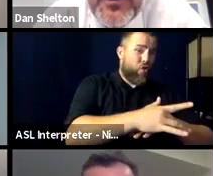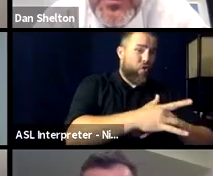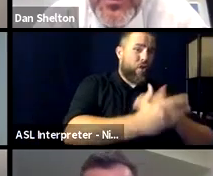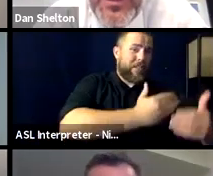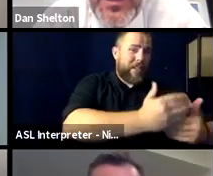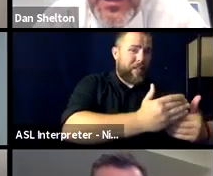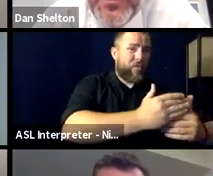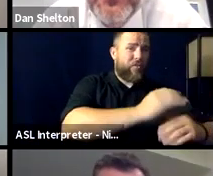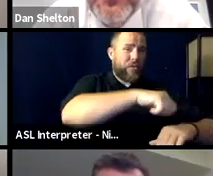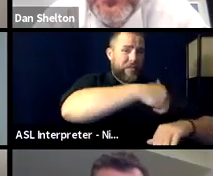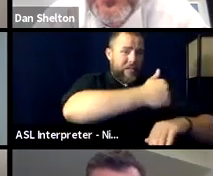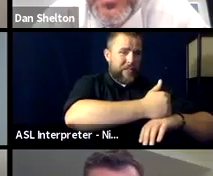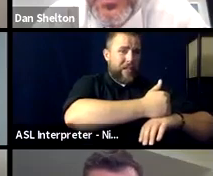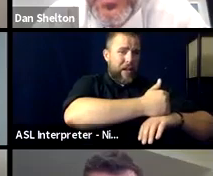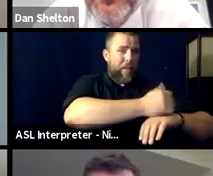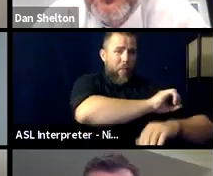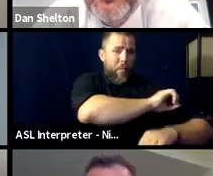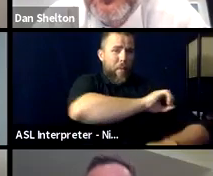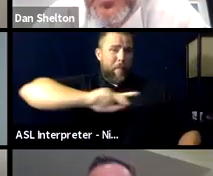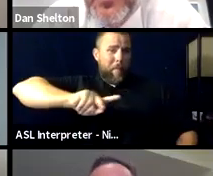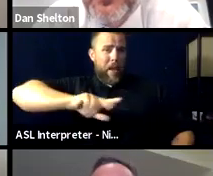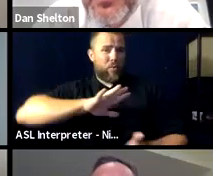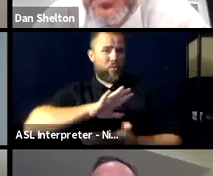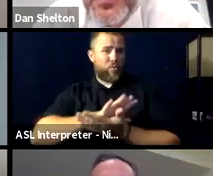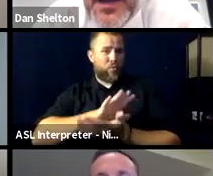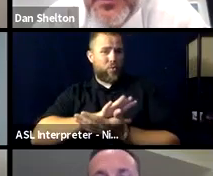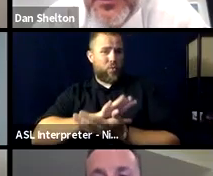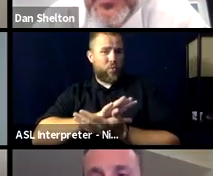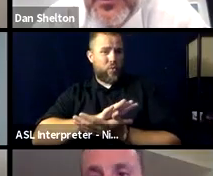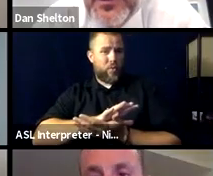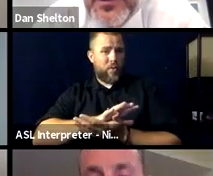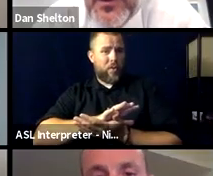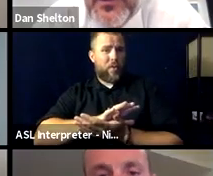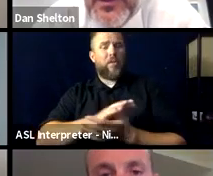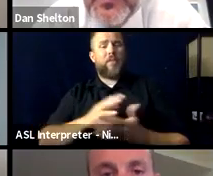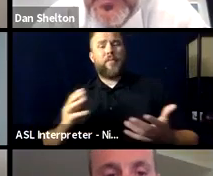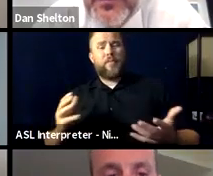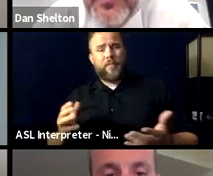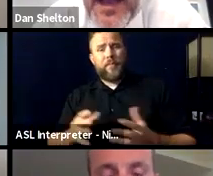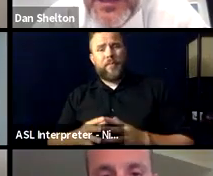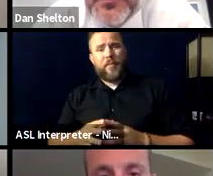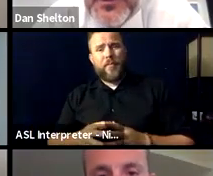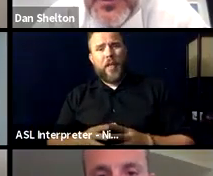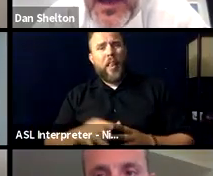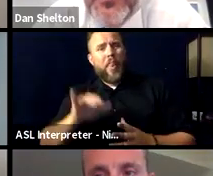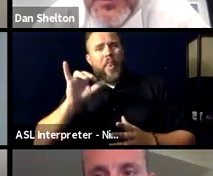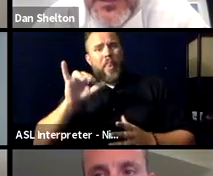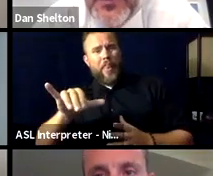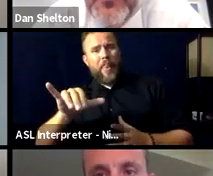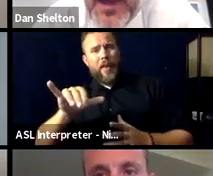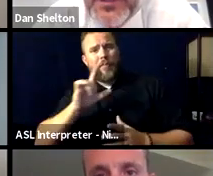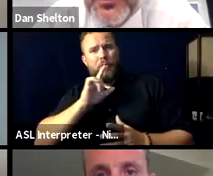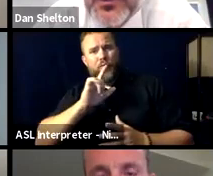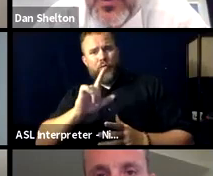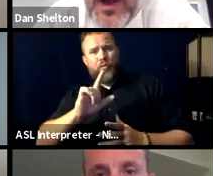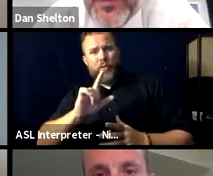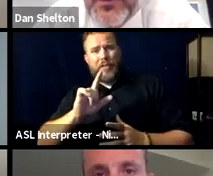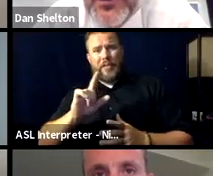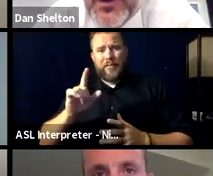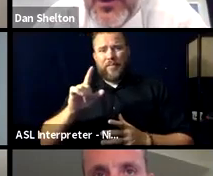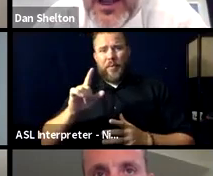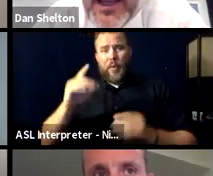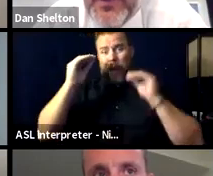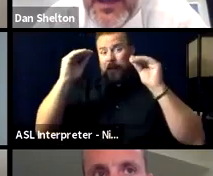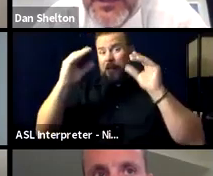of return, and the teaching and equity, the has been tasked with the heavy lift of making sure when